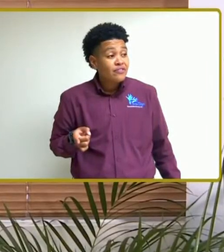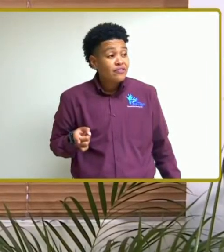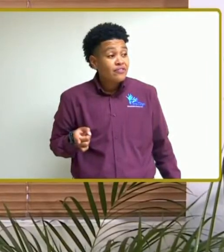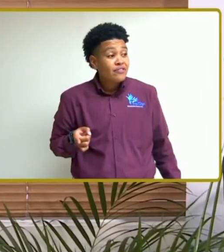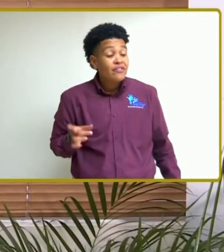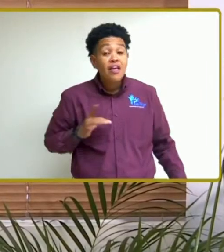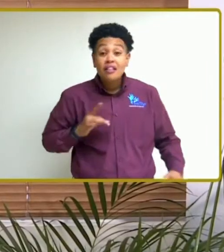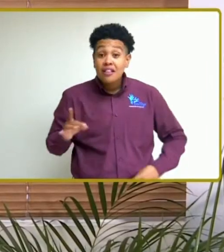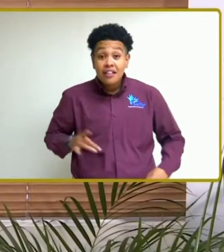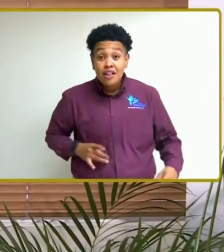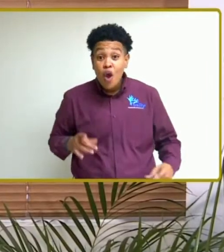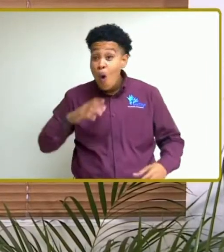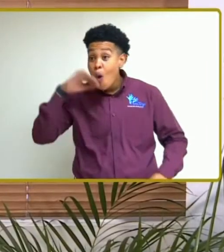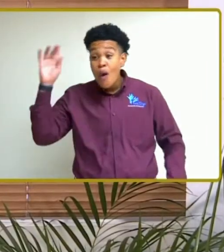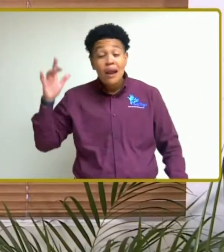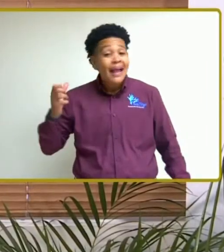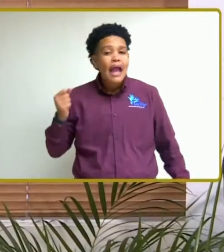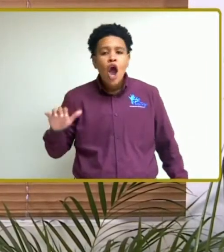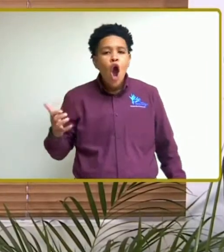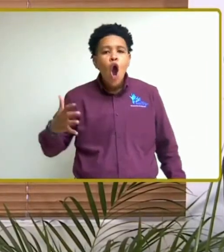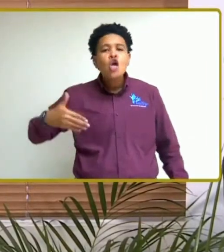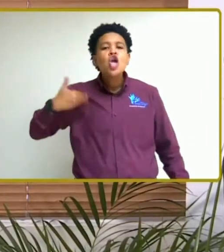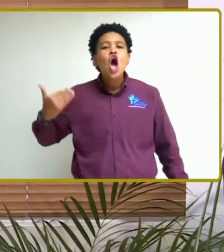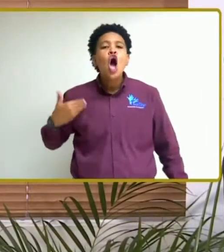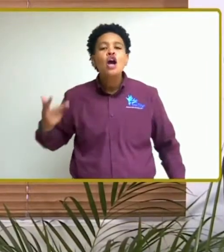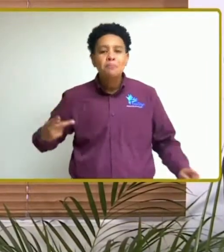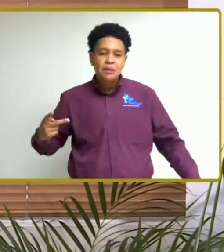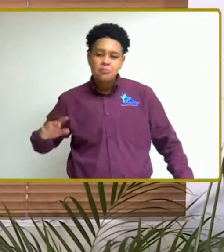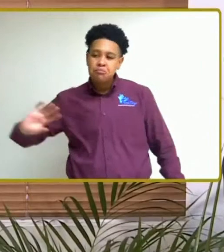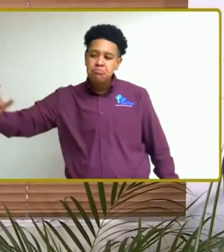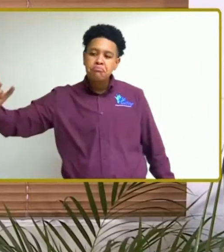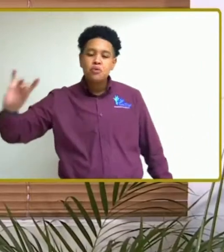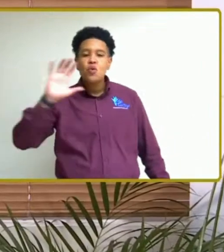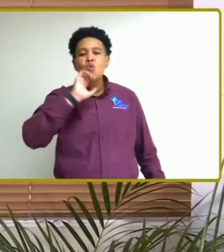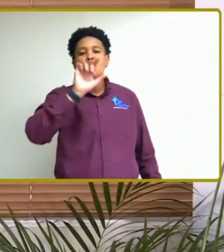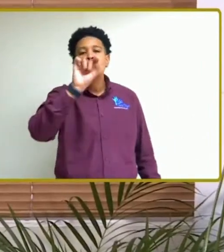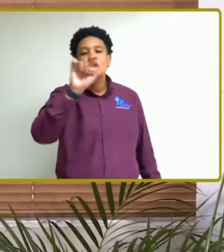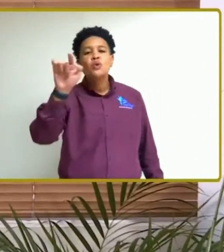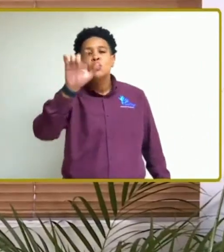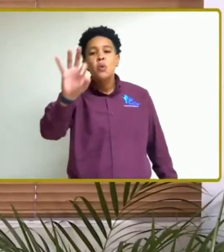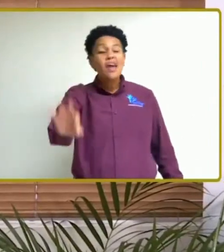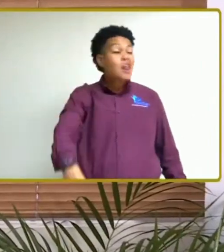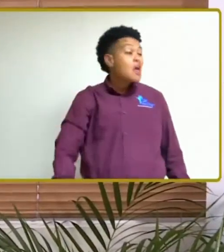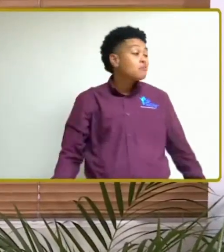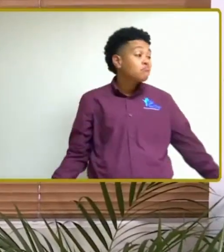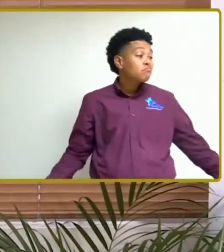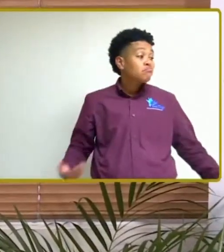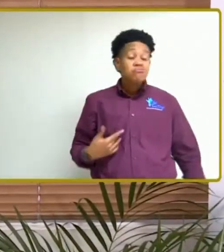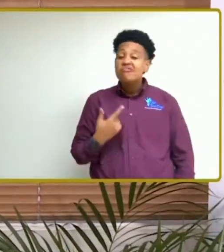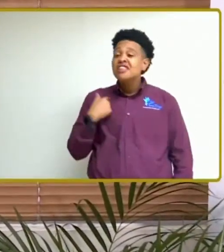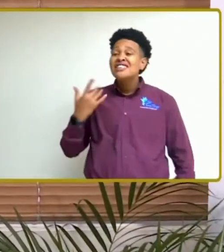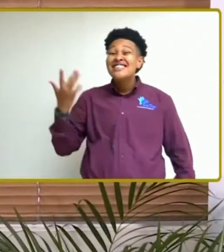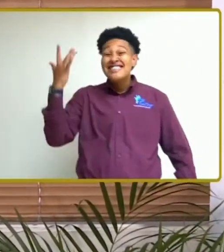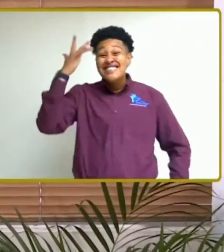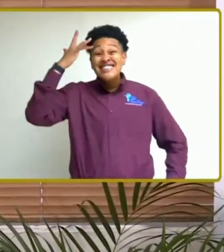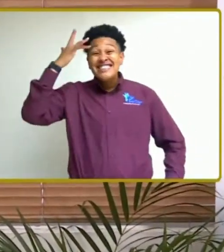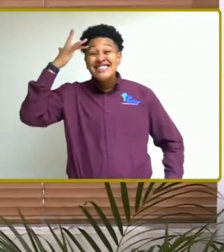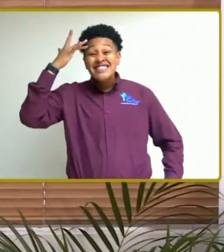the younger population. The 20 to 29 age group are the ones who are most